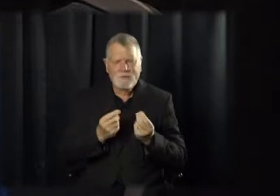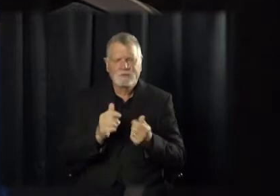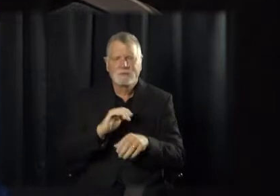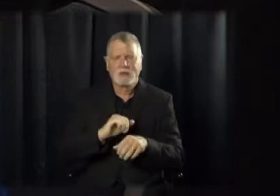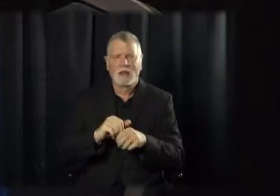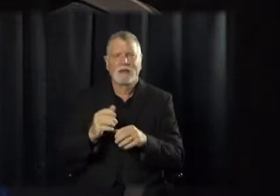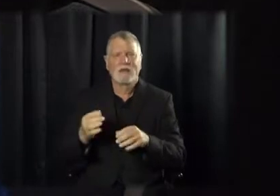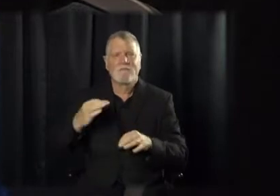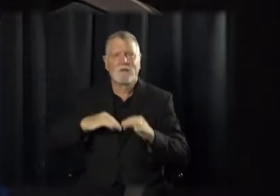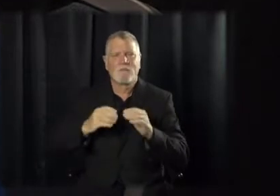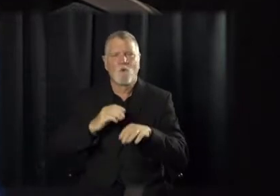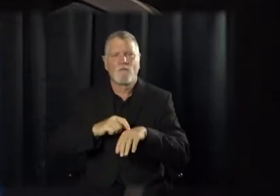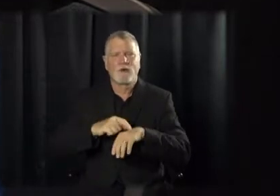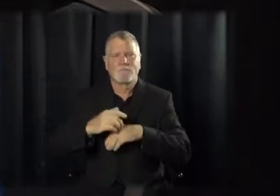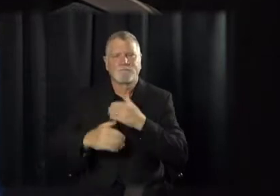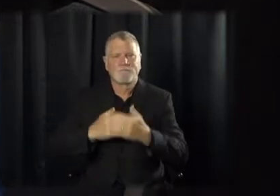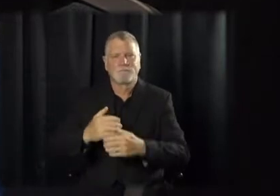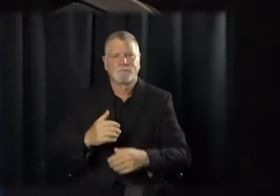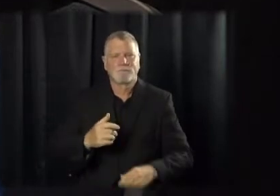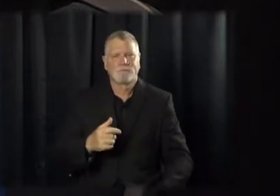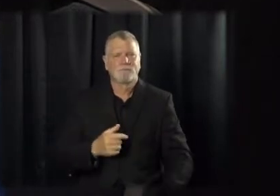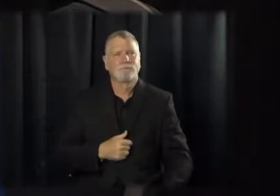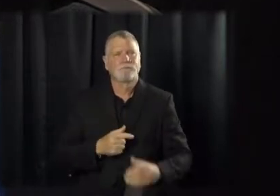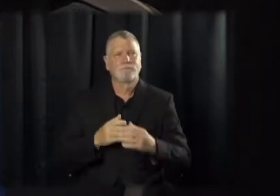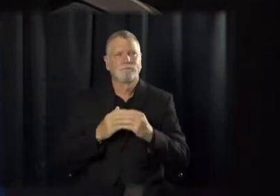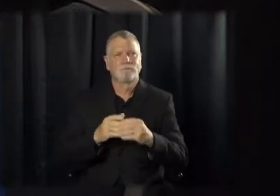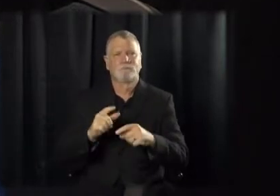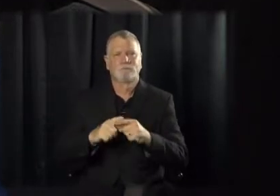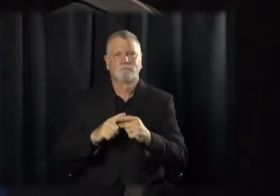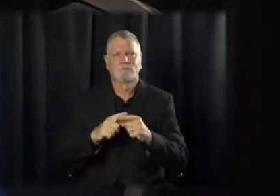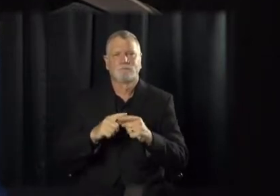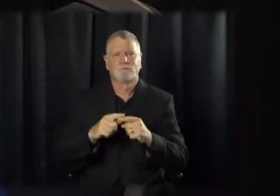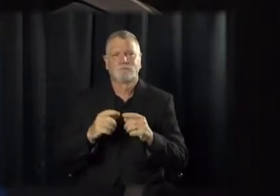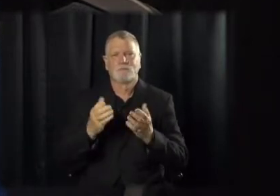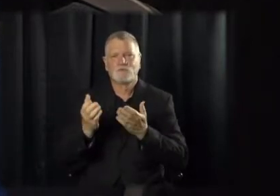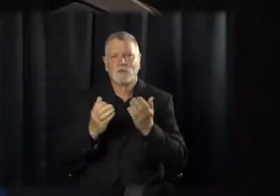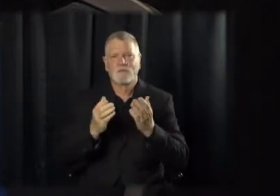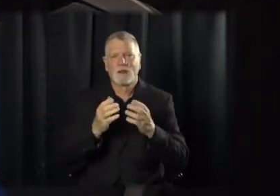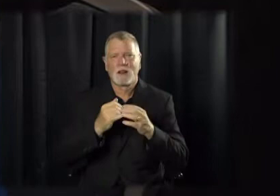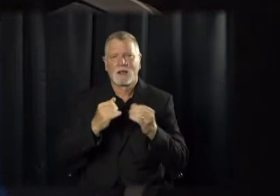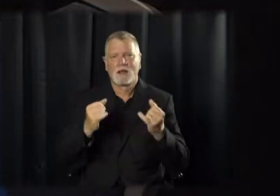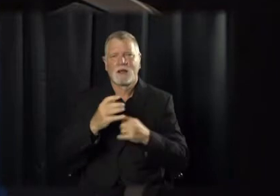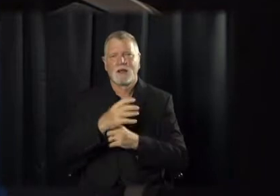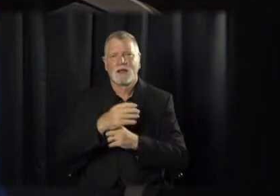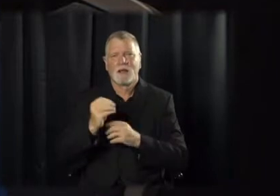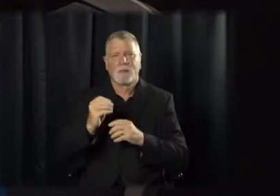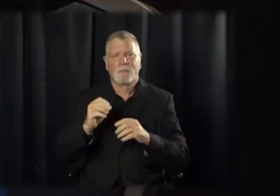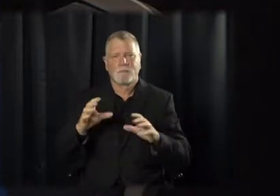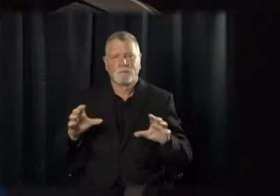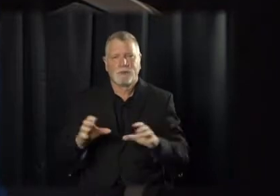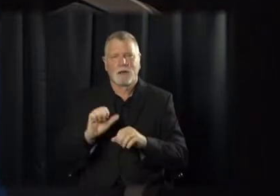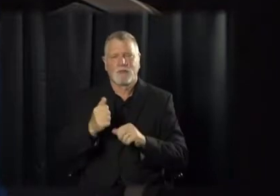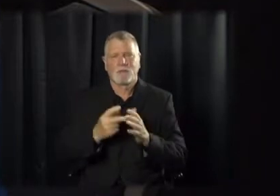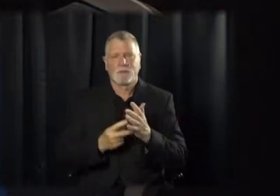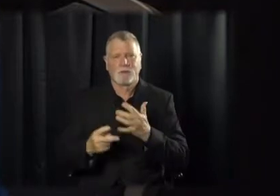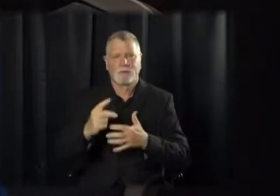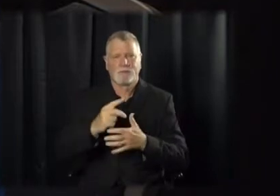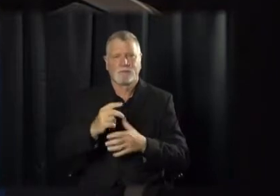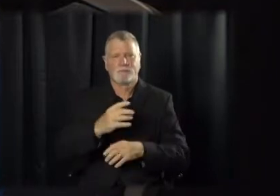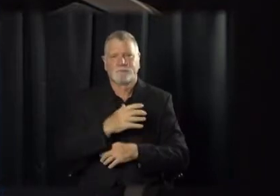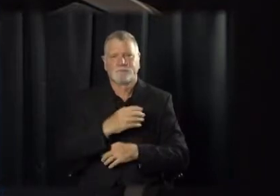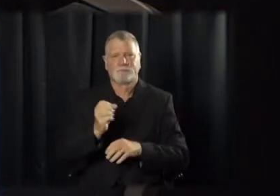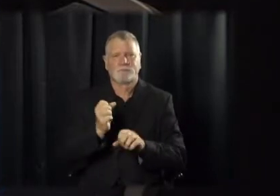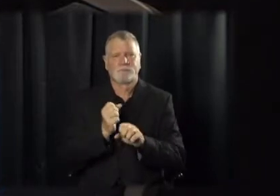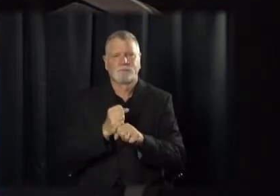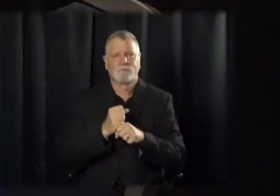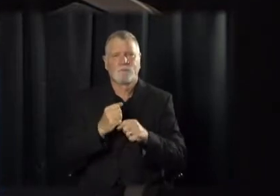over time. They direct resources to frontline service delivery and maximize other important priorities. And they